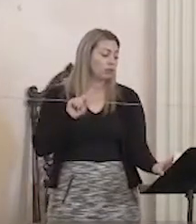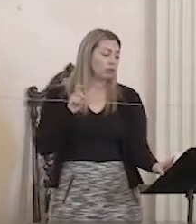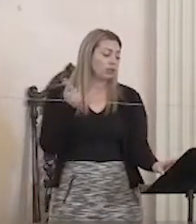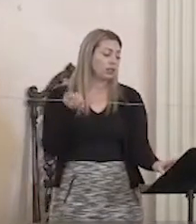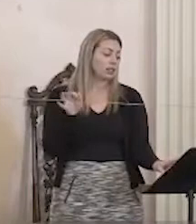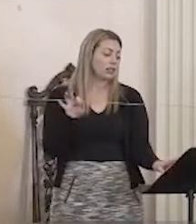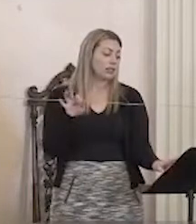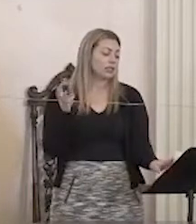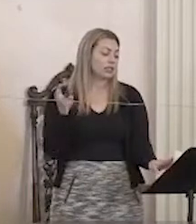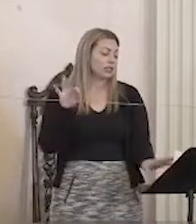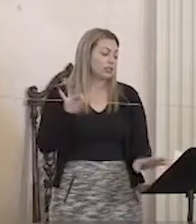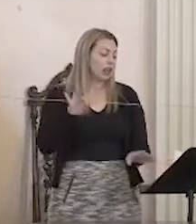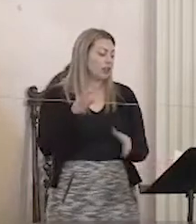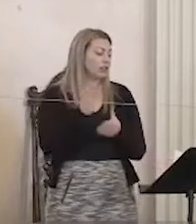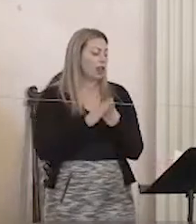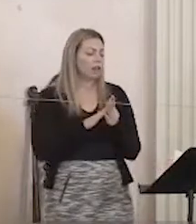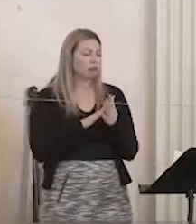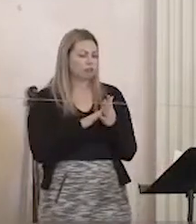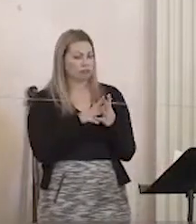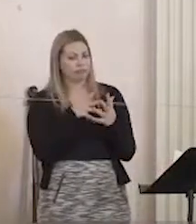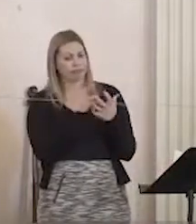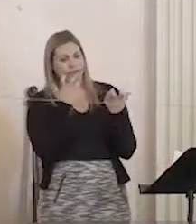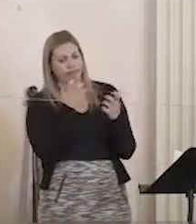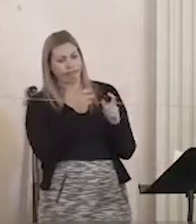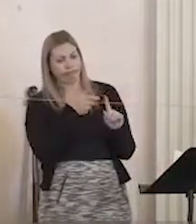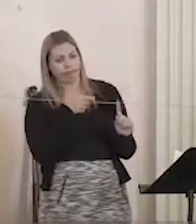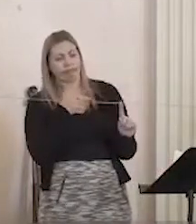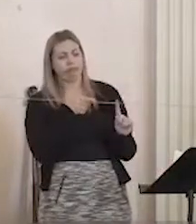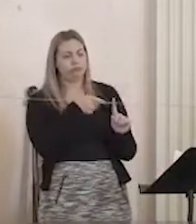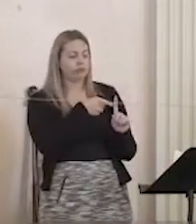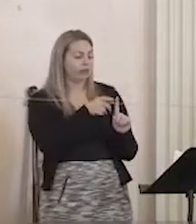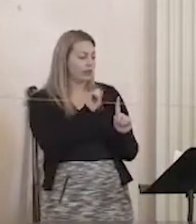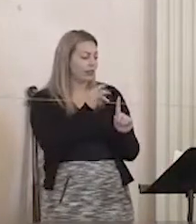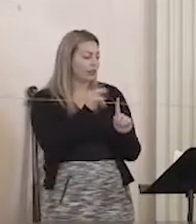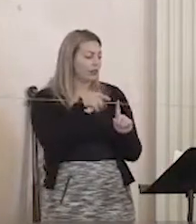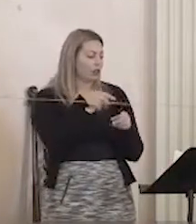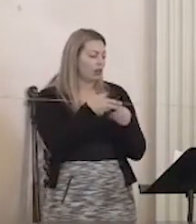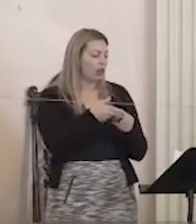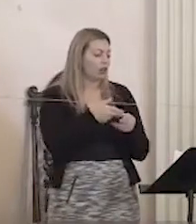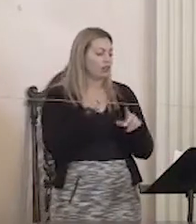a group of older members, the Friendly Seniors, the group called itself.